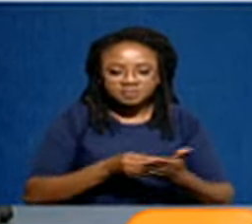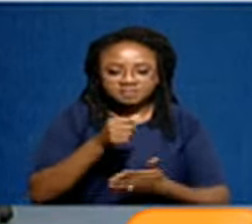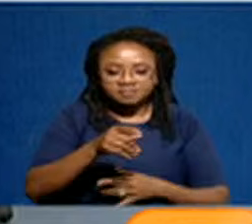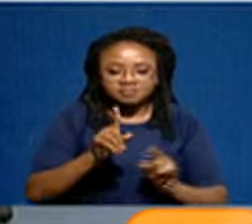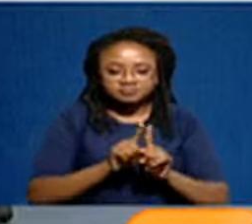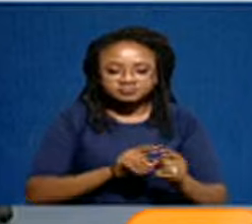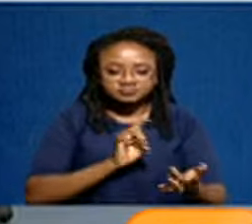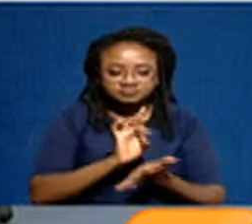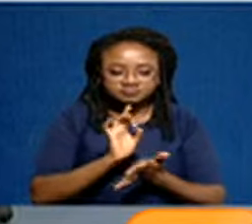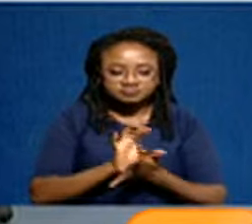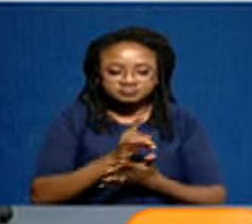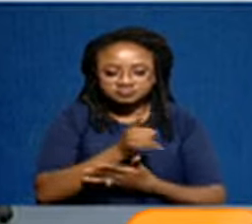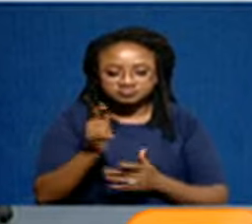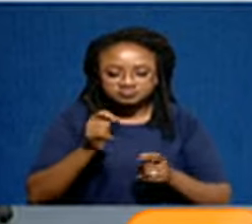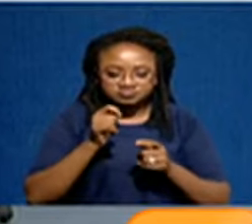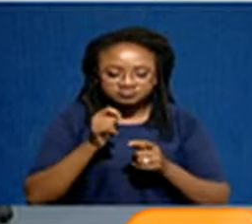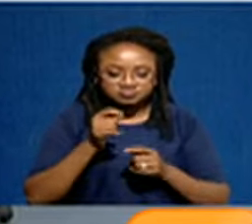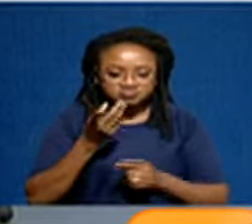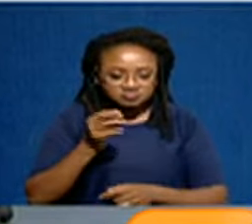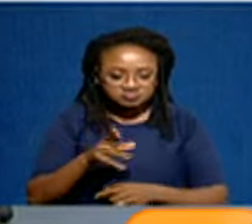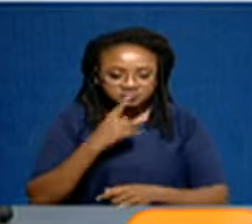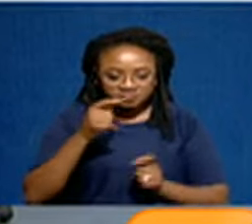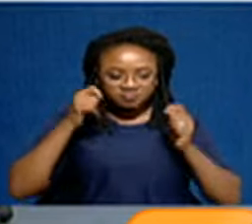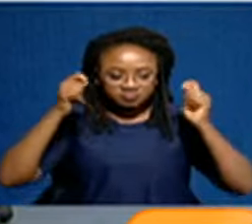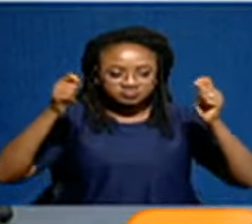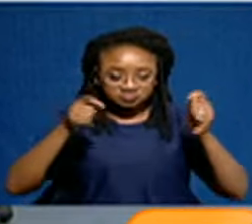doctors. Is this the solution from the Council of Governors' view?